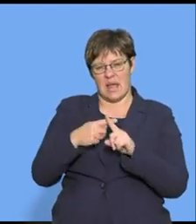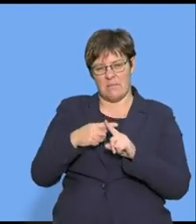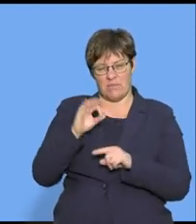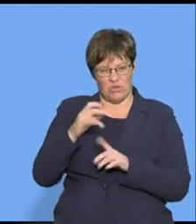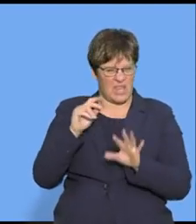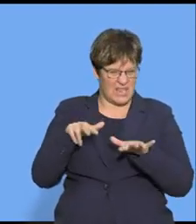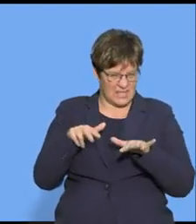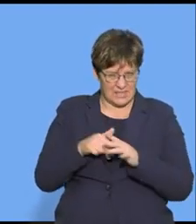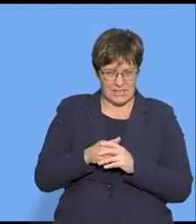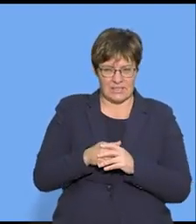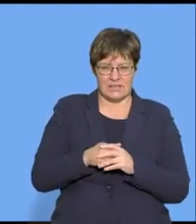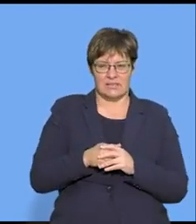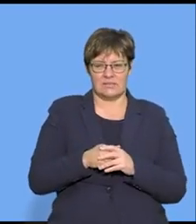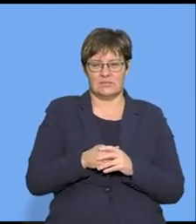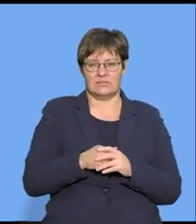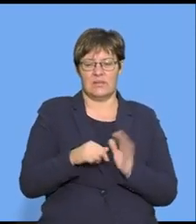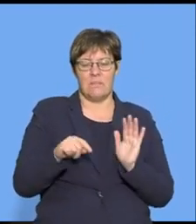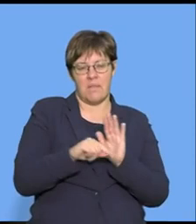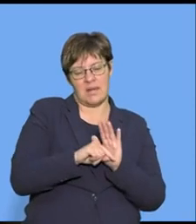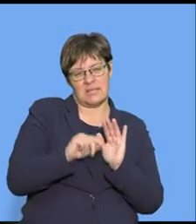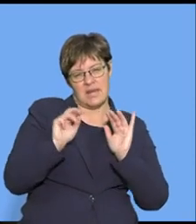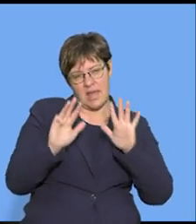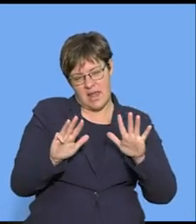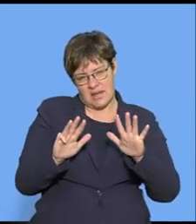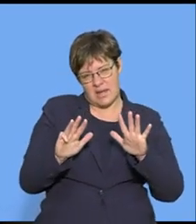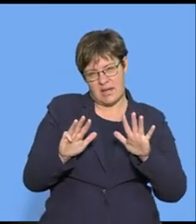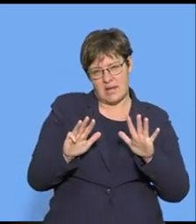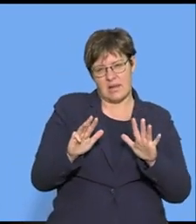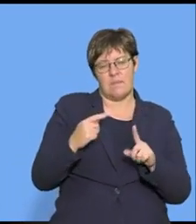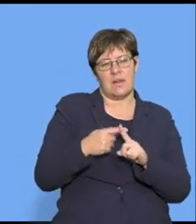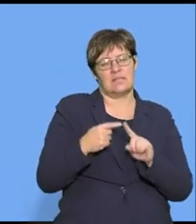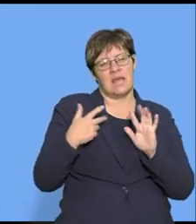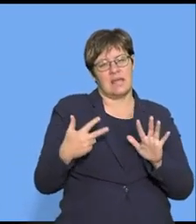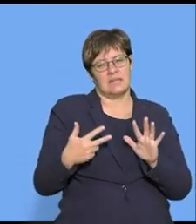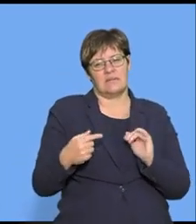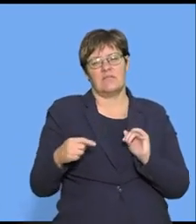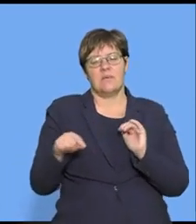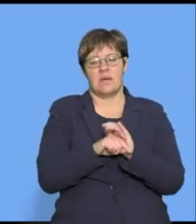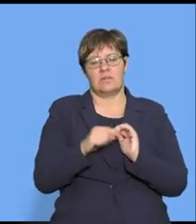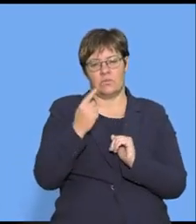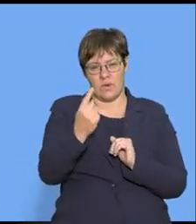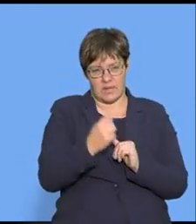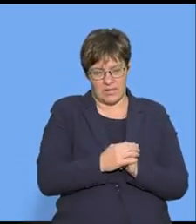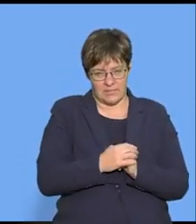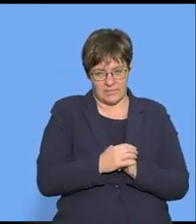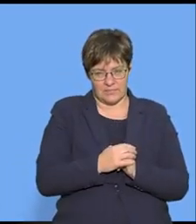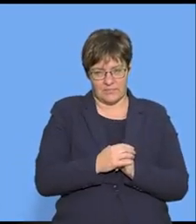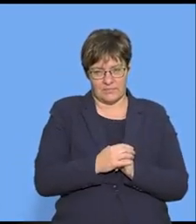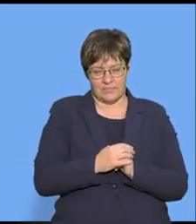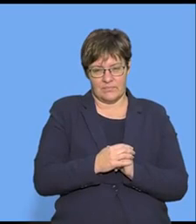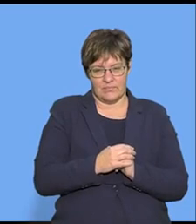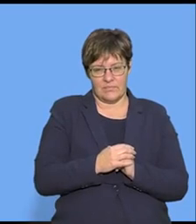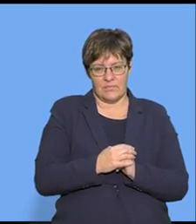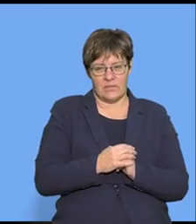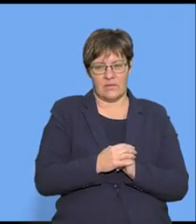me minus 9. Then plus the 8 there will give me minus 1. So my range will be